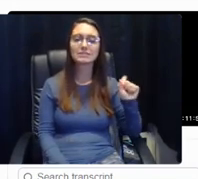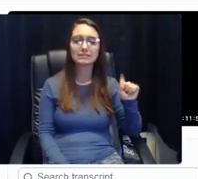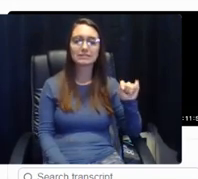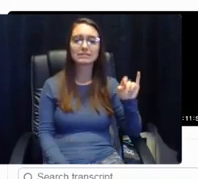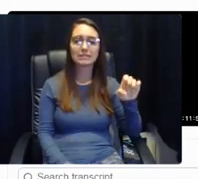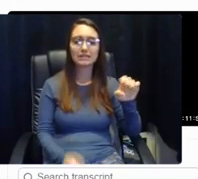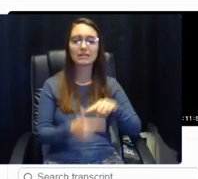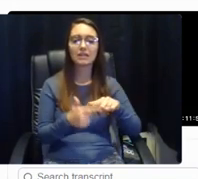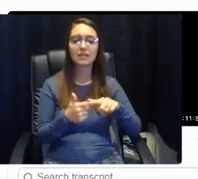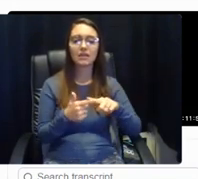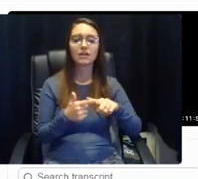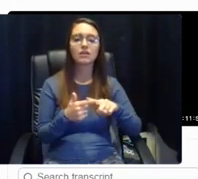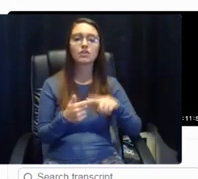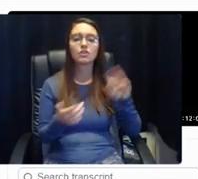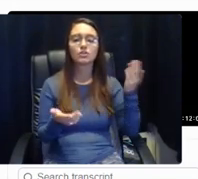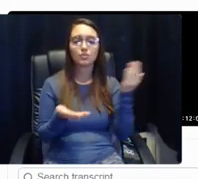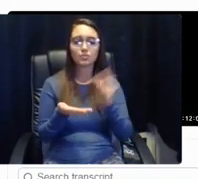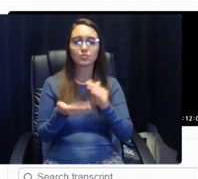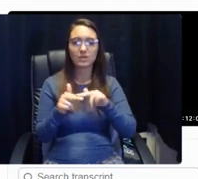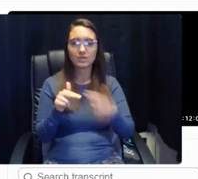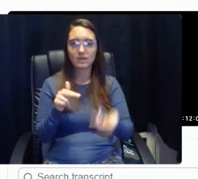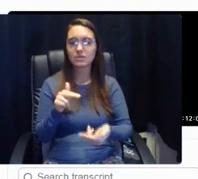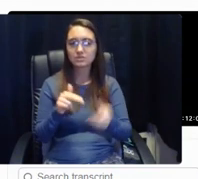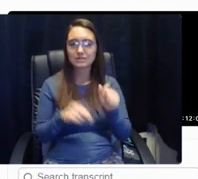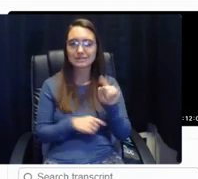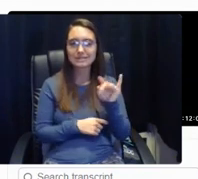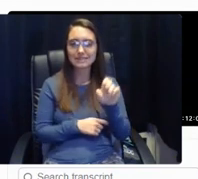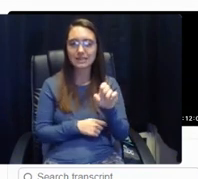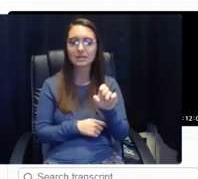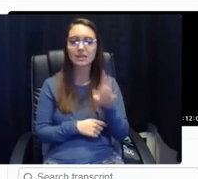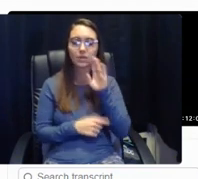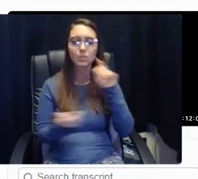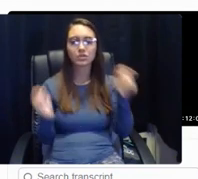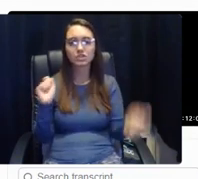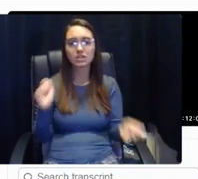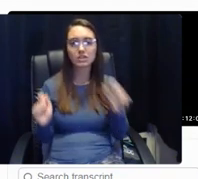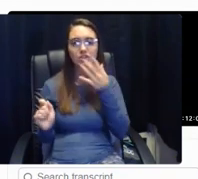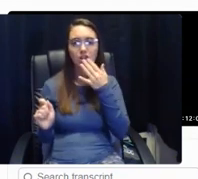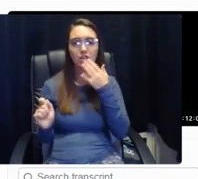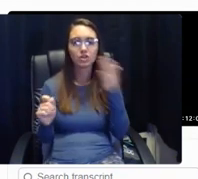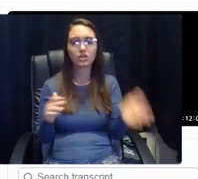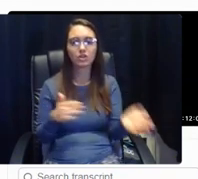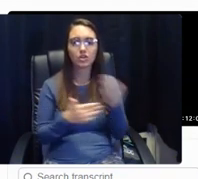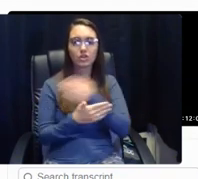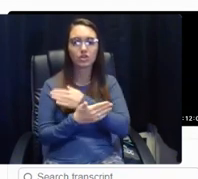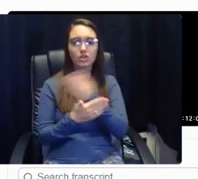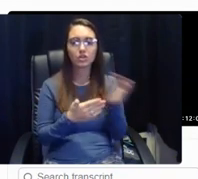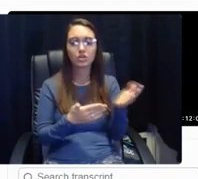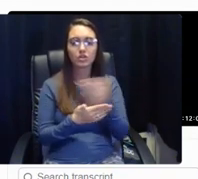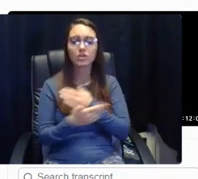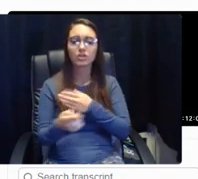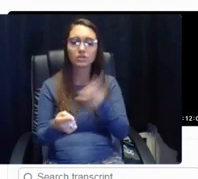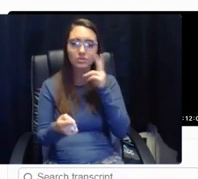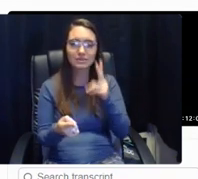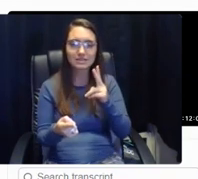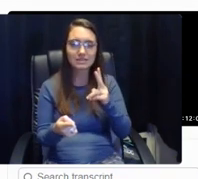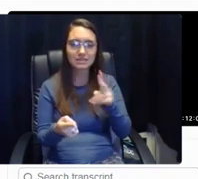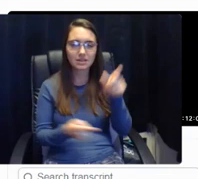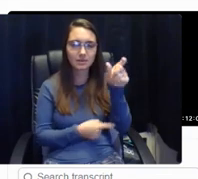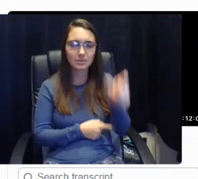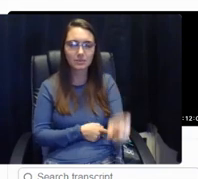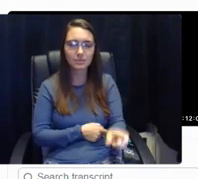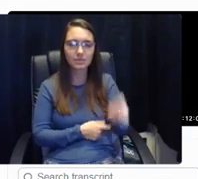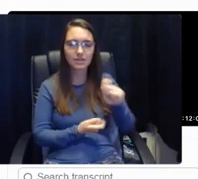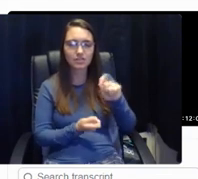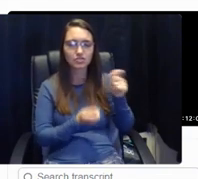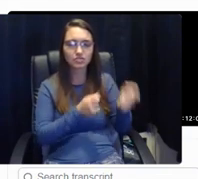and reducing states, go into oxidized state, it will changing color. And that color transition right here is where it